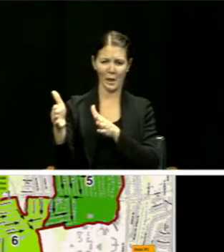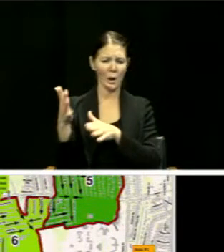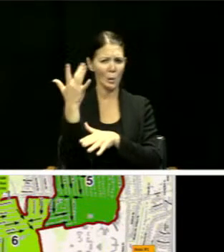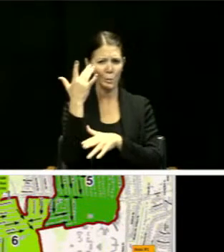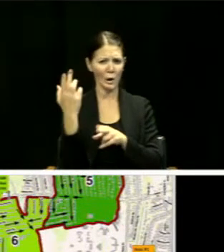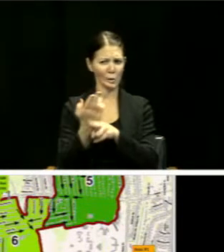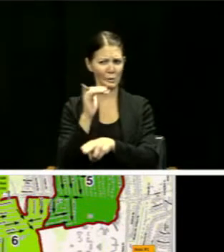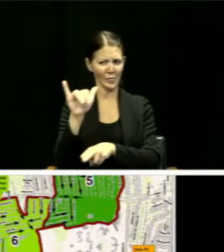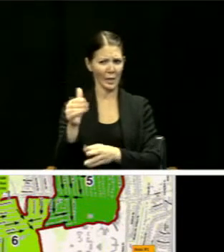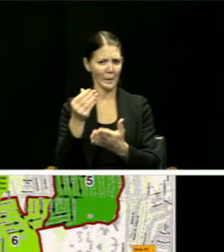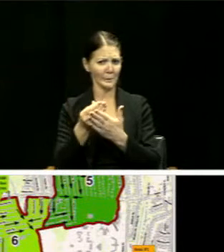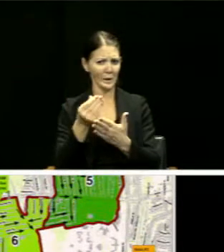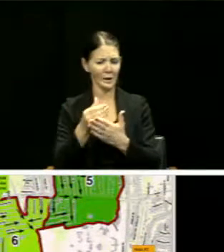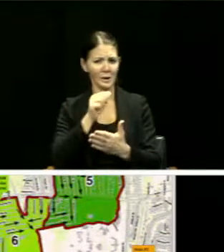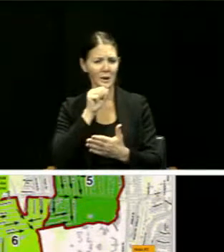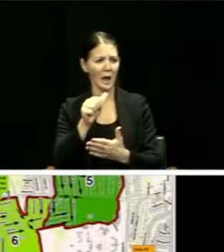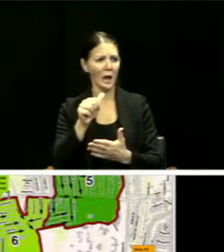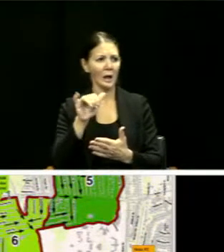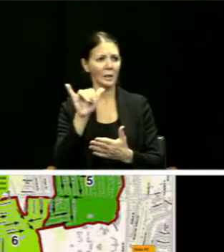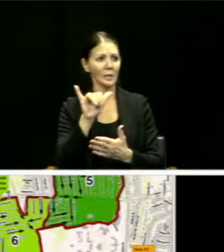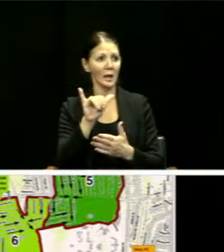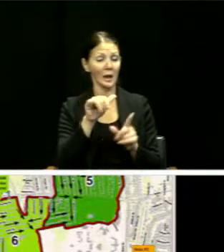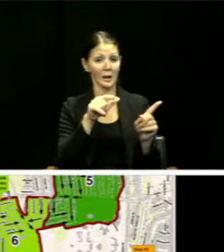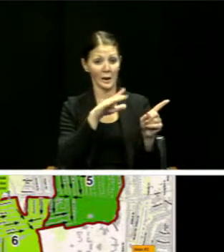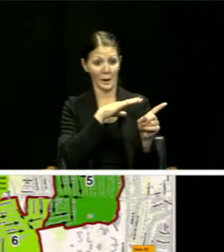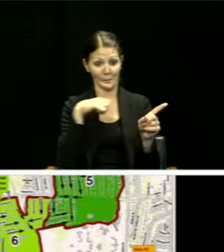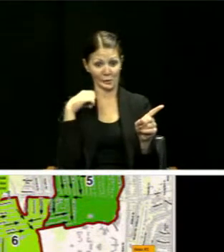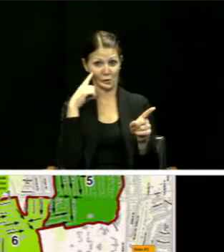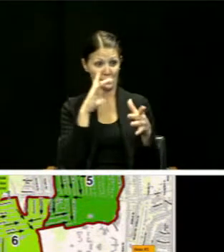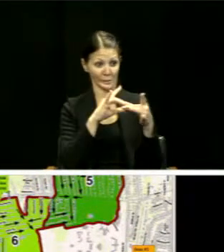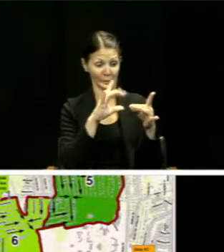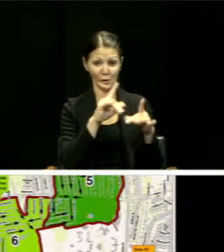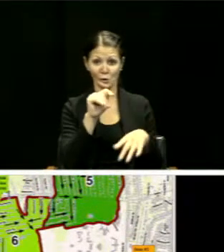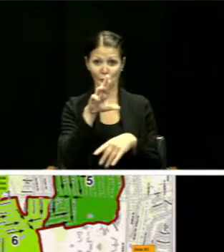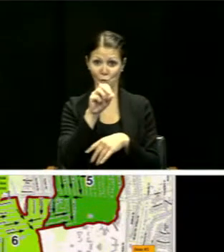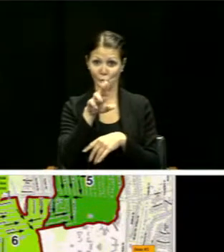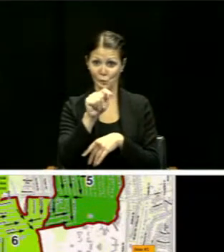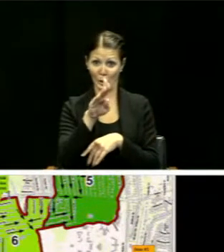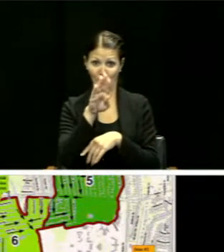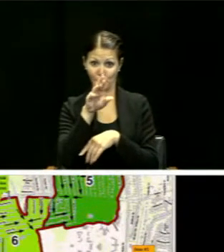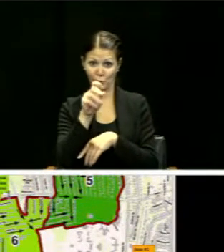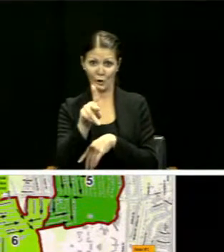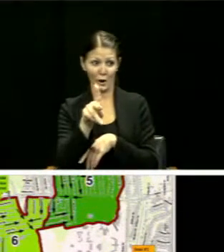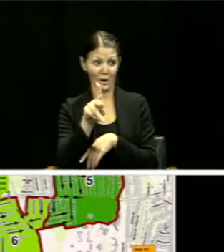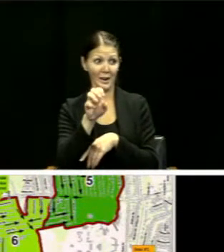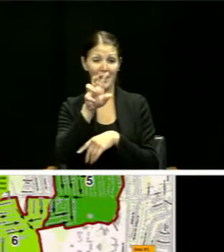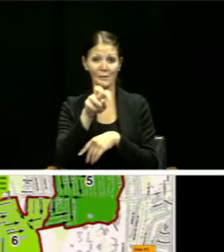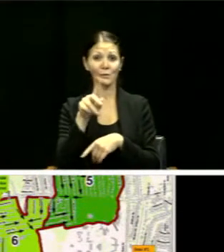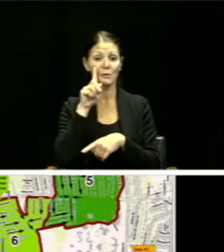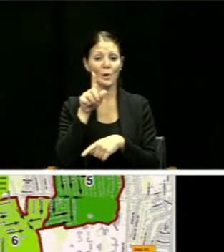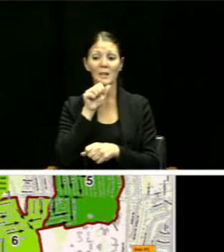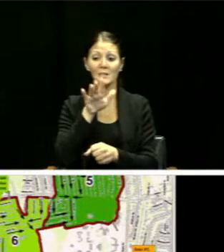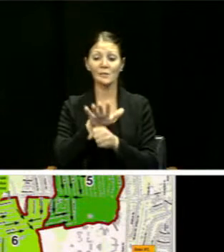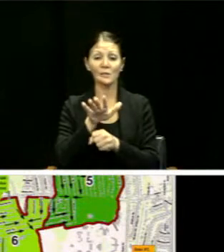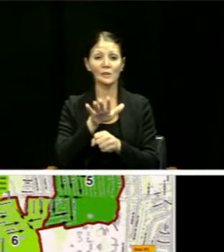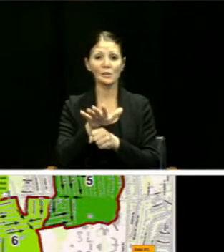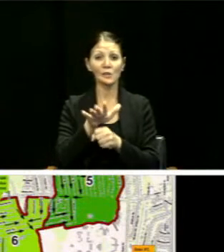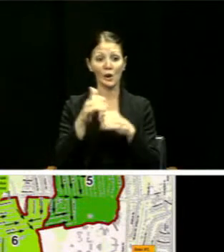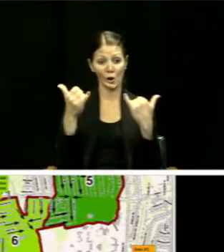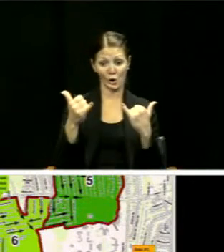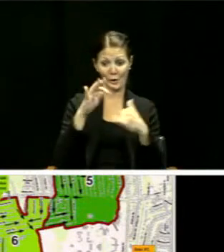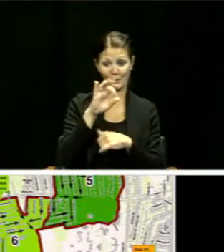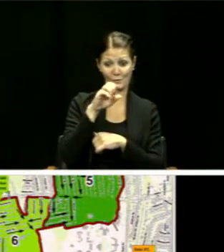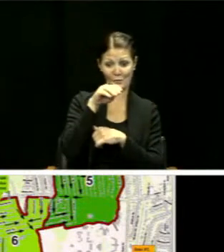replace culverts, for example, that the Commission East Branch Trout Brook report stated was inadequate, even for the current FEMA